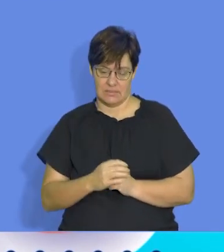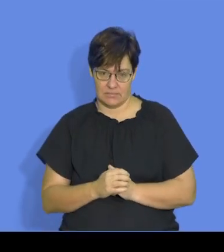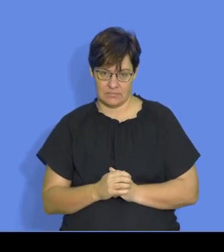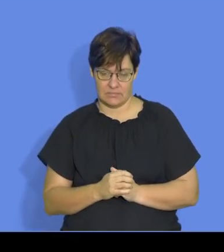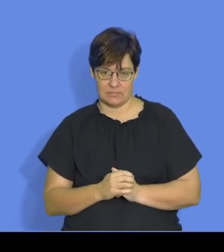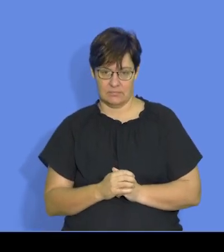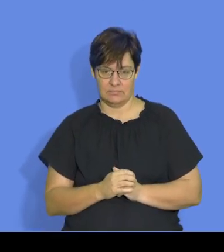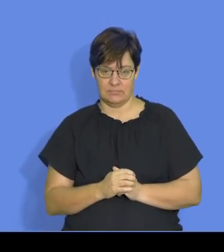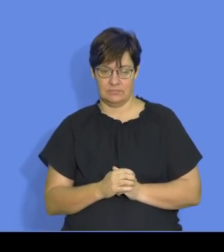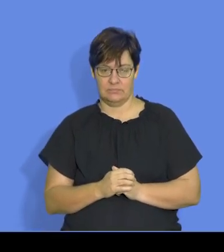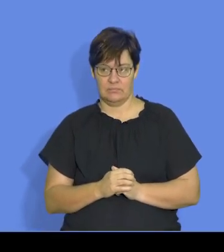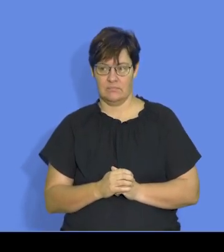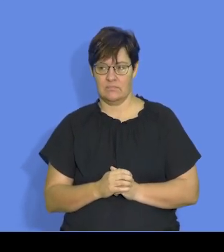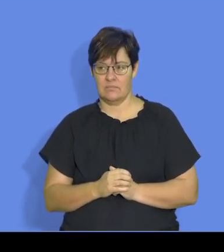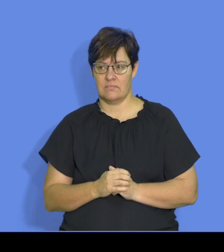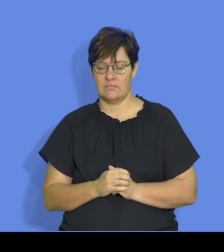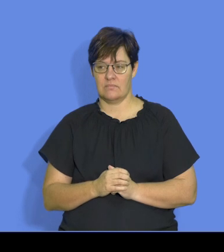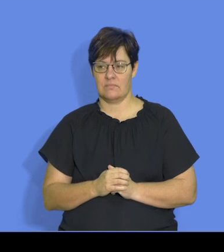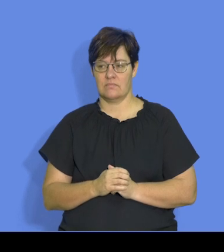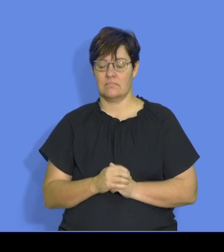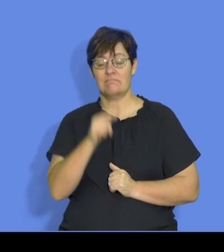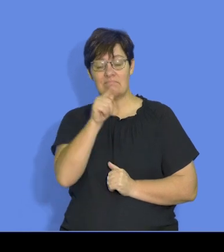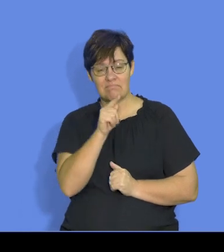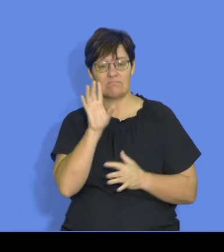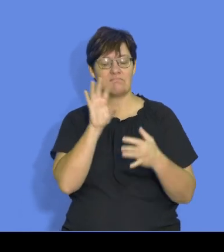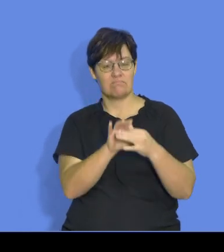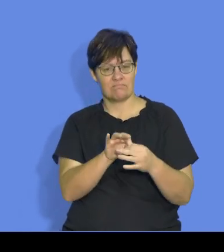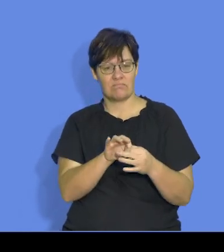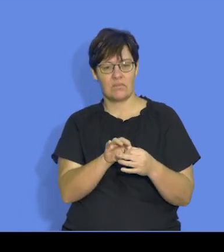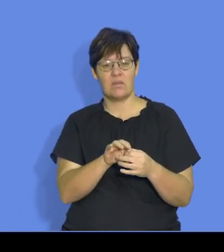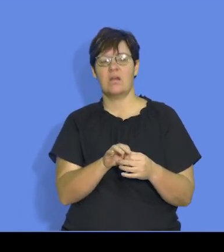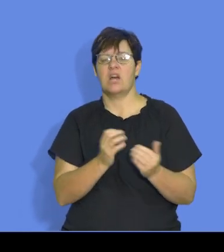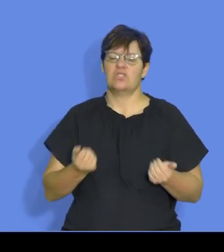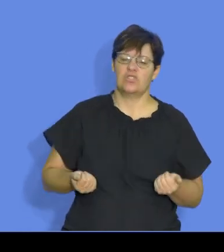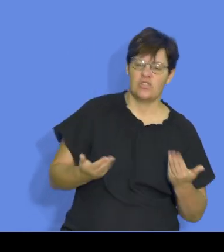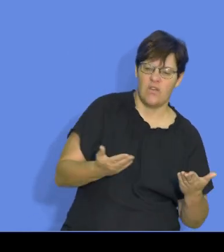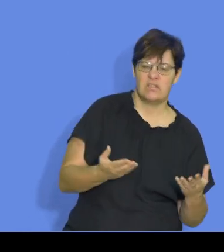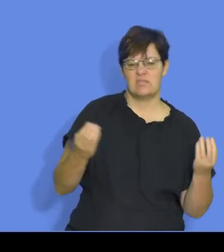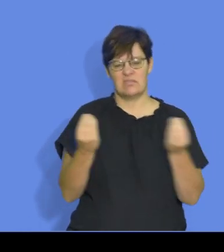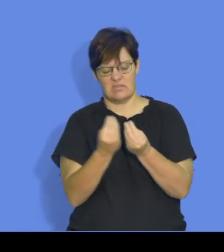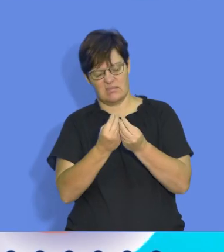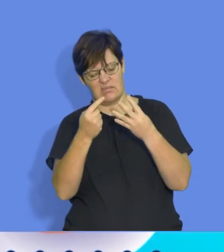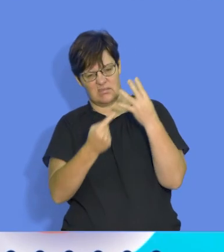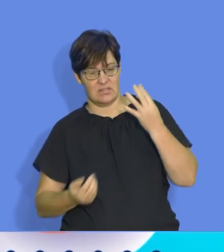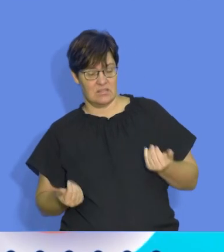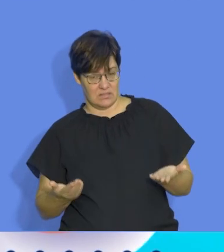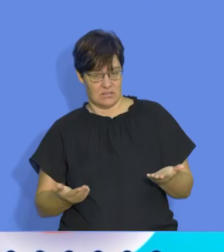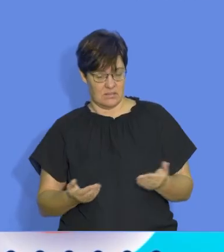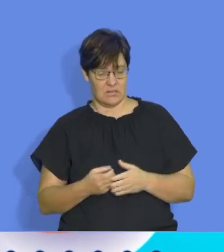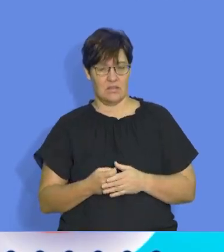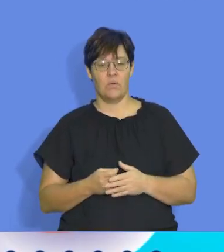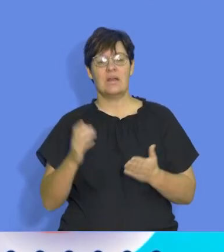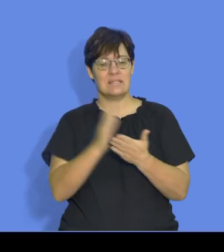Okay, VAT is applicable to some goods and services. I'm saying some because obviously there